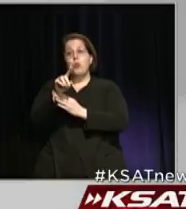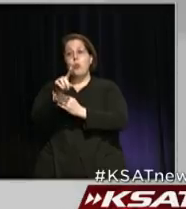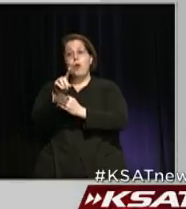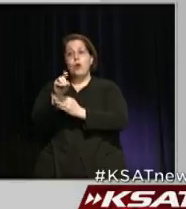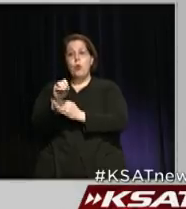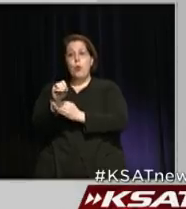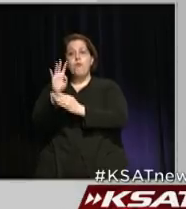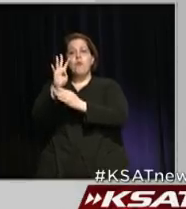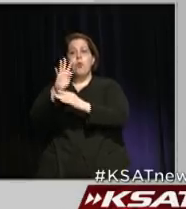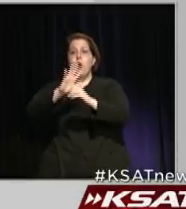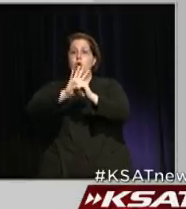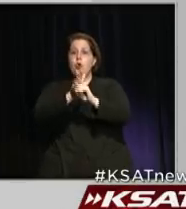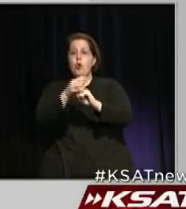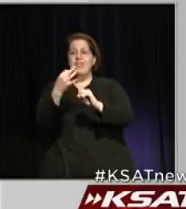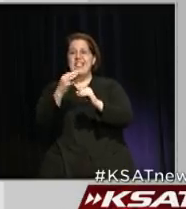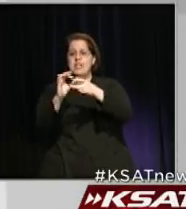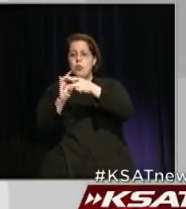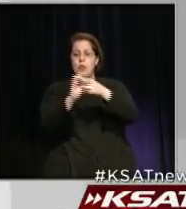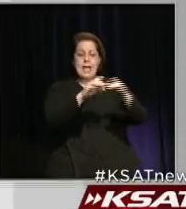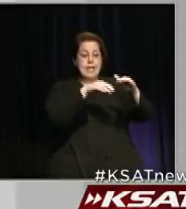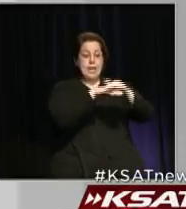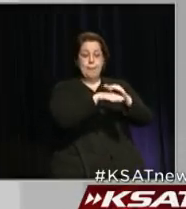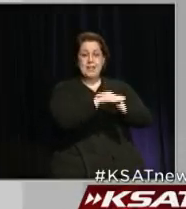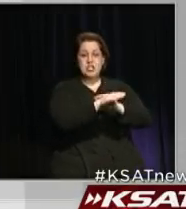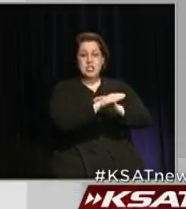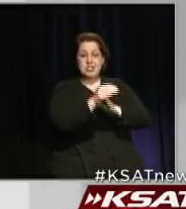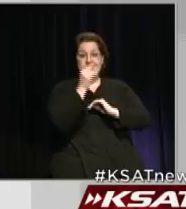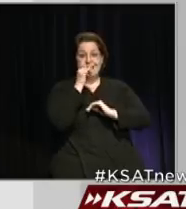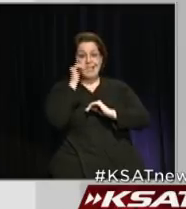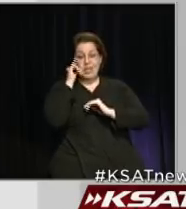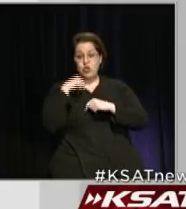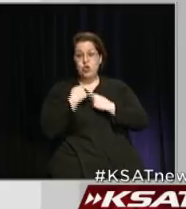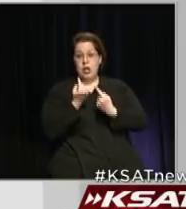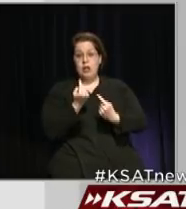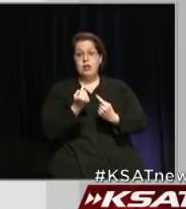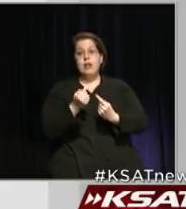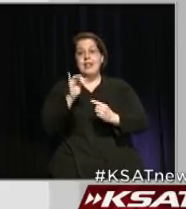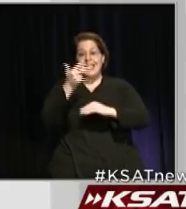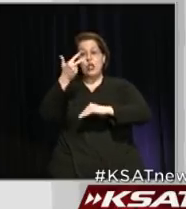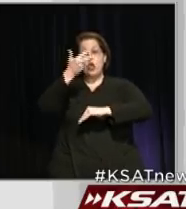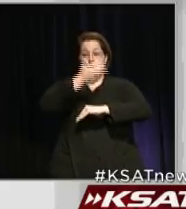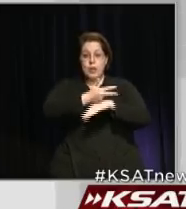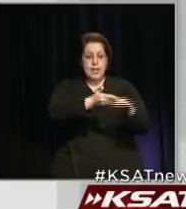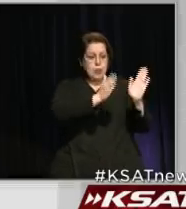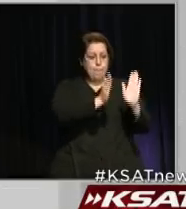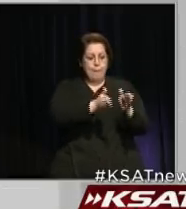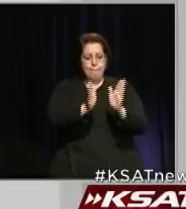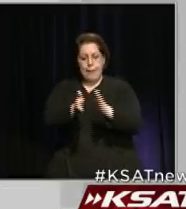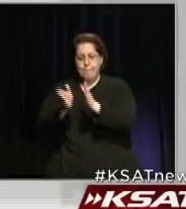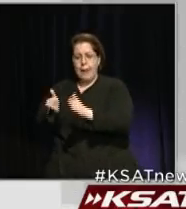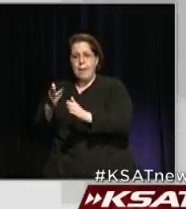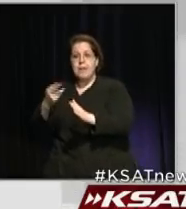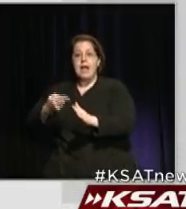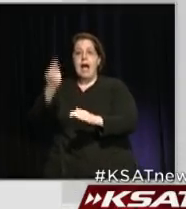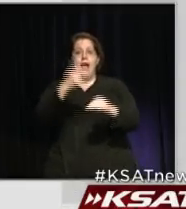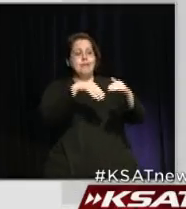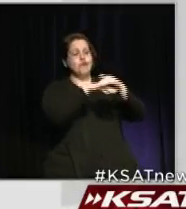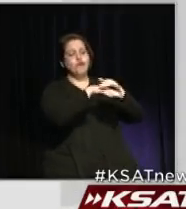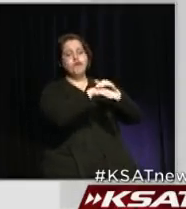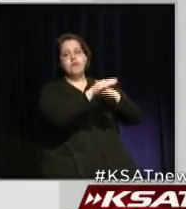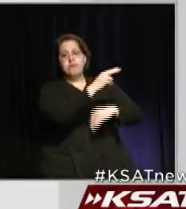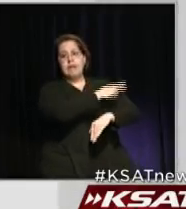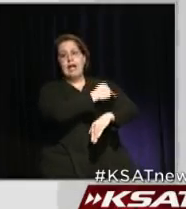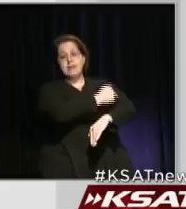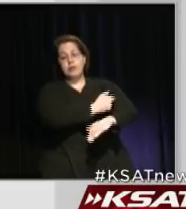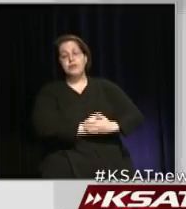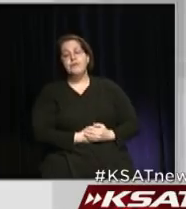104 COVID-19 related admissions since yesterday. Again, that marks 3 days in a row with very, very high admissions in the